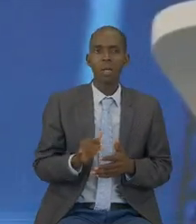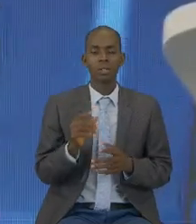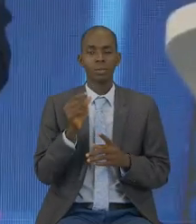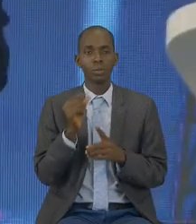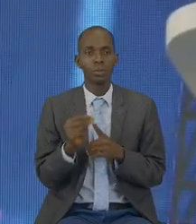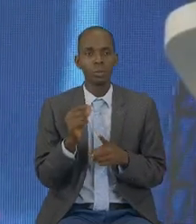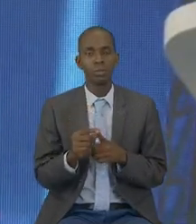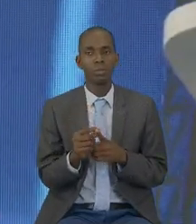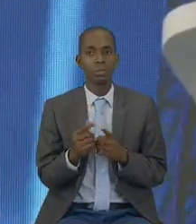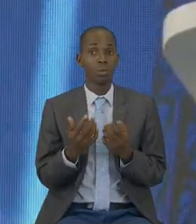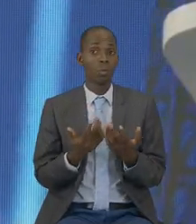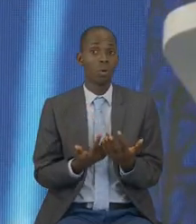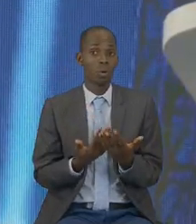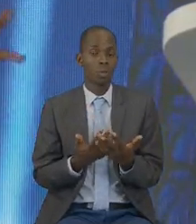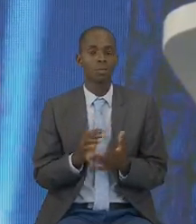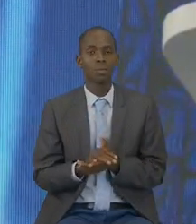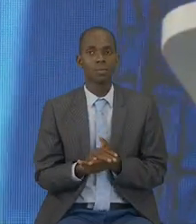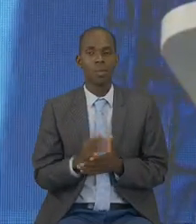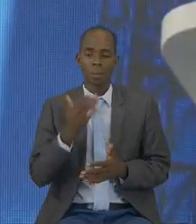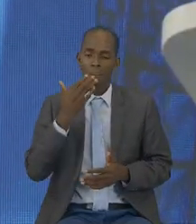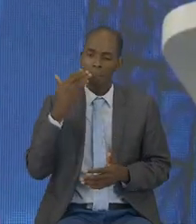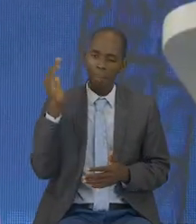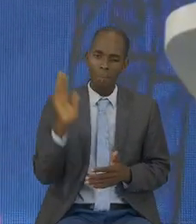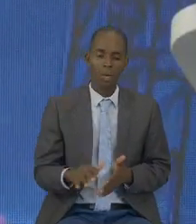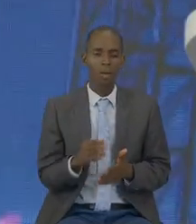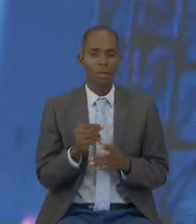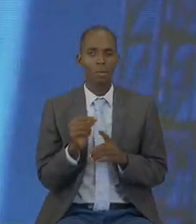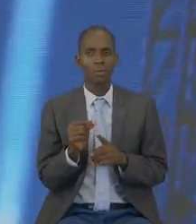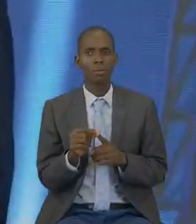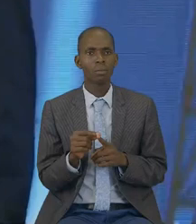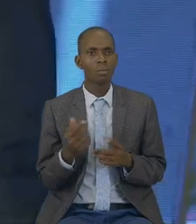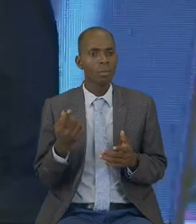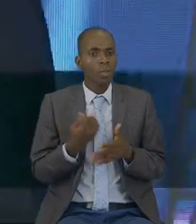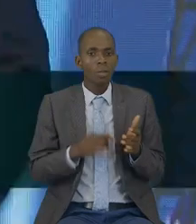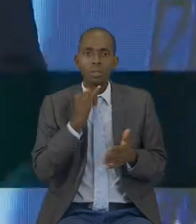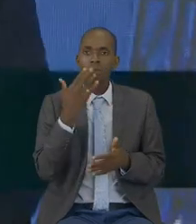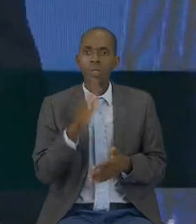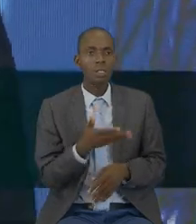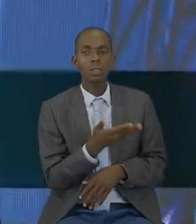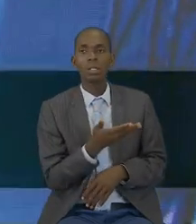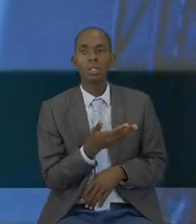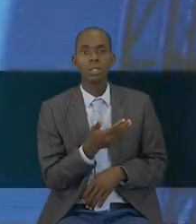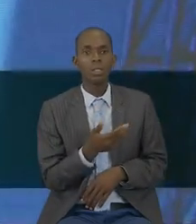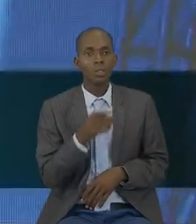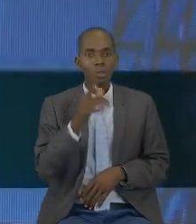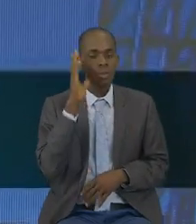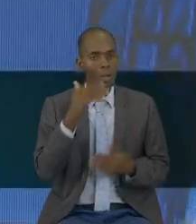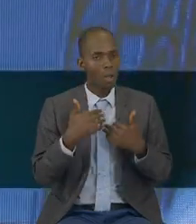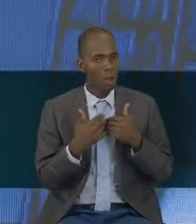tidings, hold on, evil tidings. What's evil tidings? You're going to have